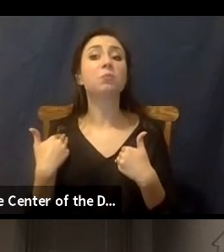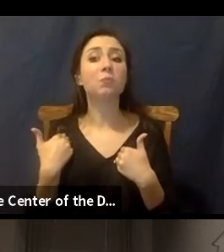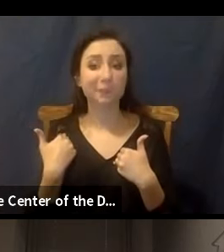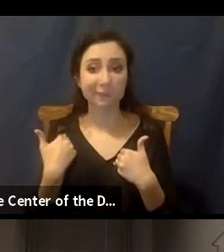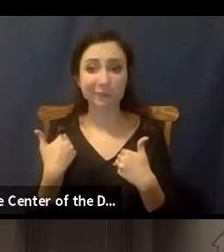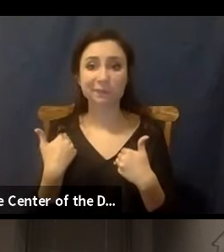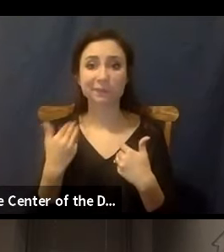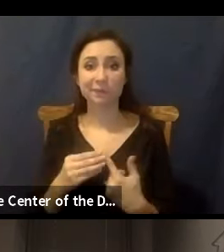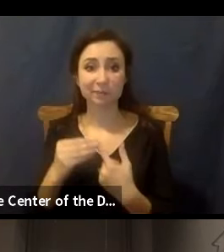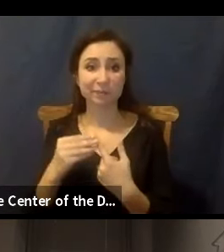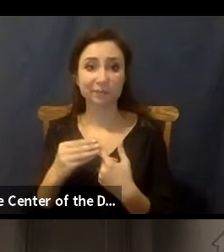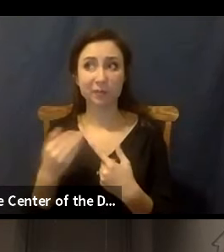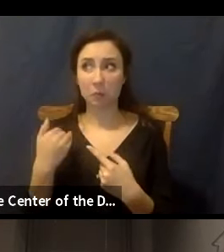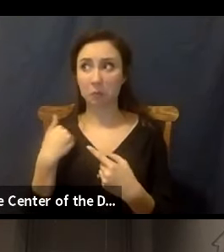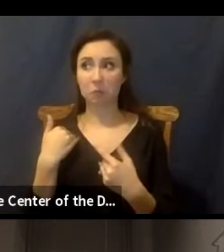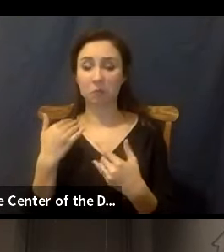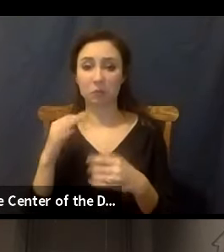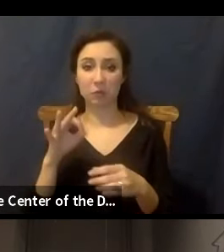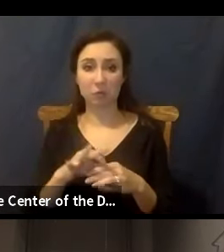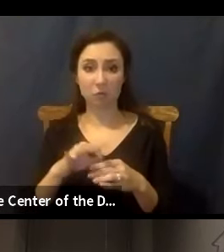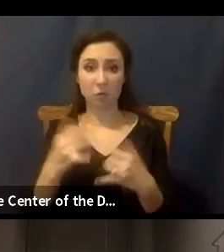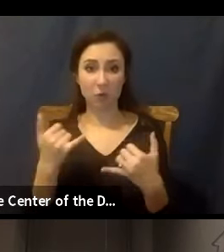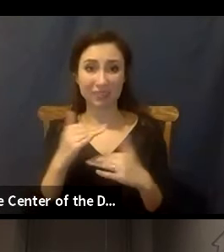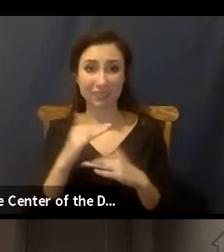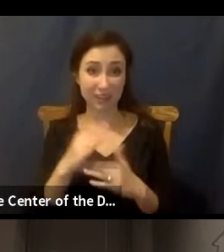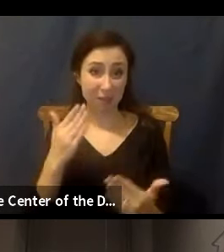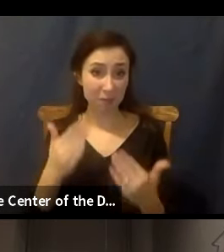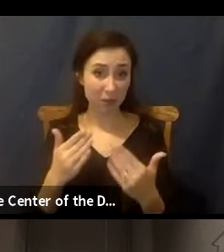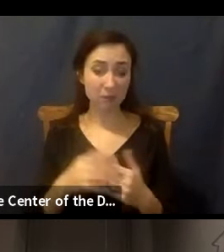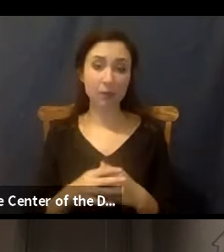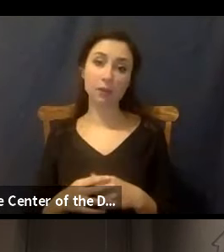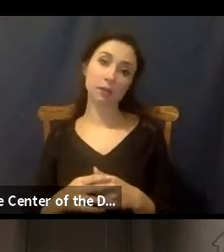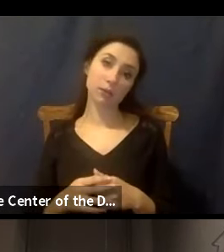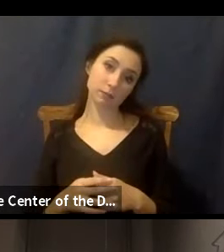except for the earlier votes tonight, perhaps. But